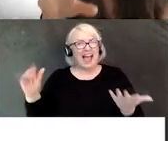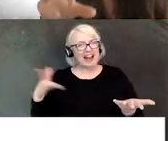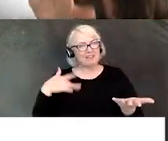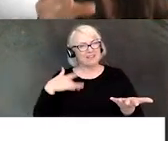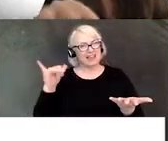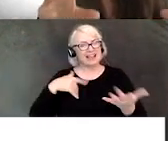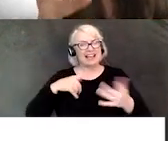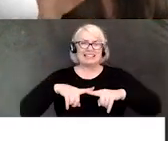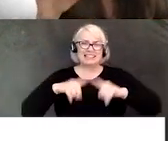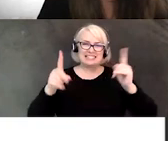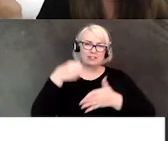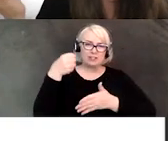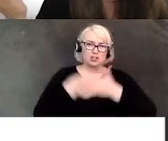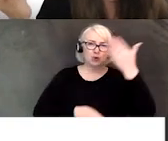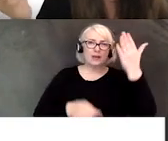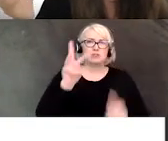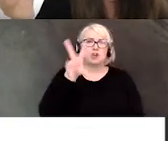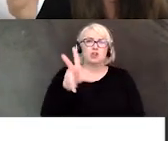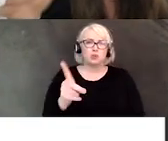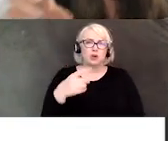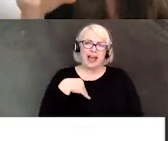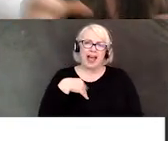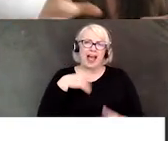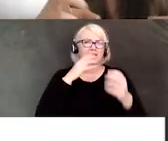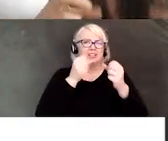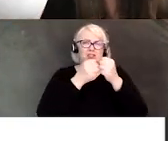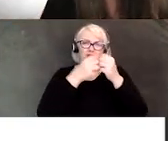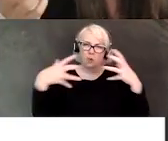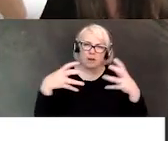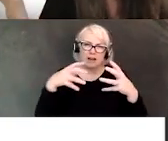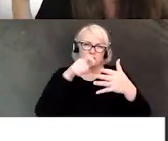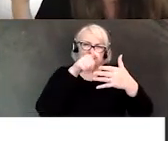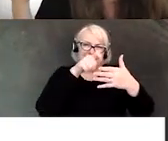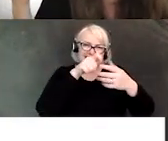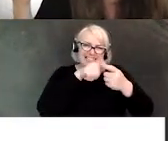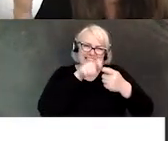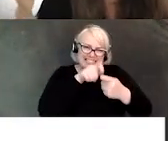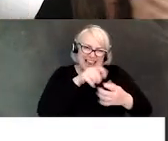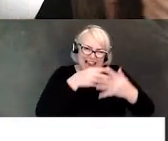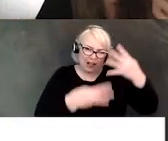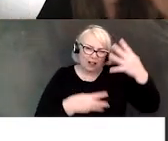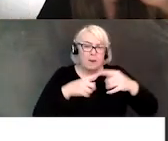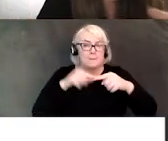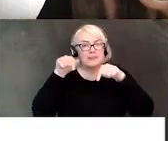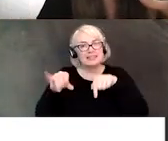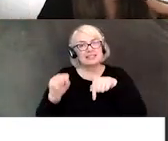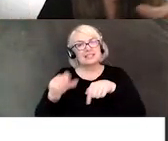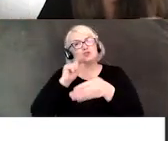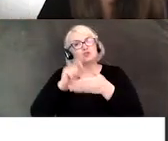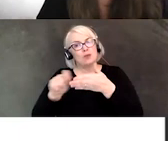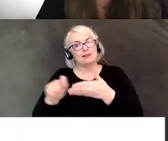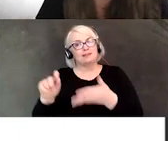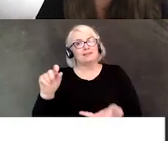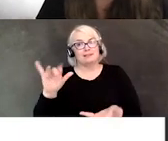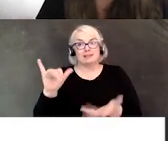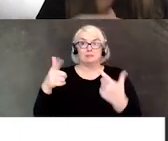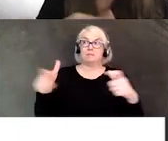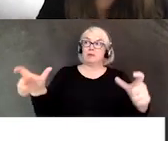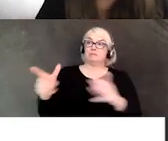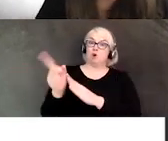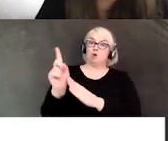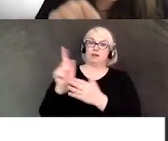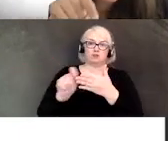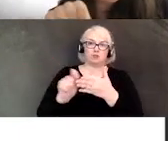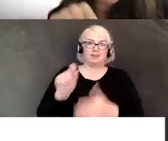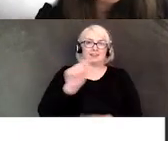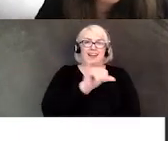would be tons and tons of detail packed into there, but it's so, it's, you know, written like a sitcom, this big moment. Um, and I